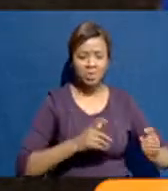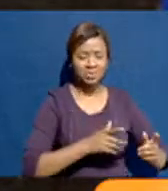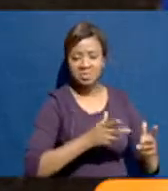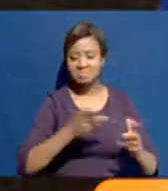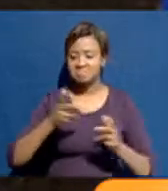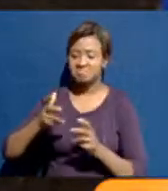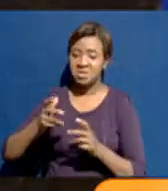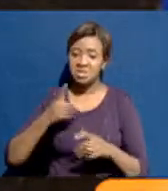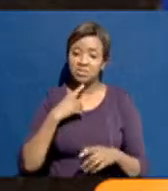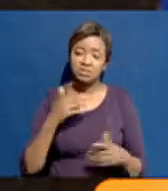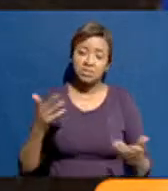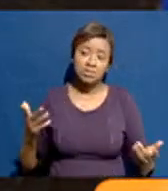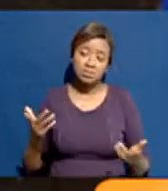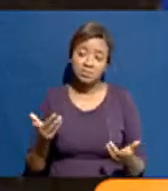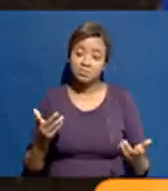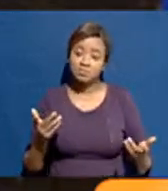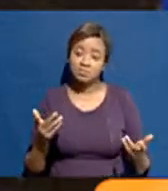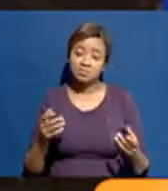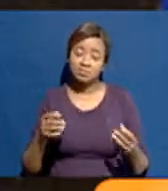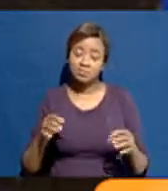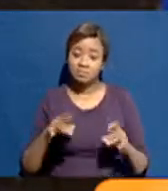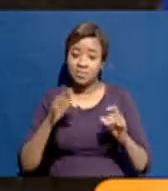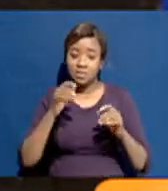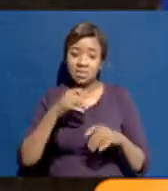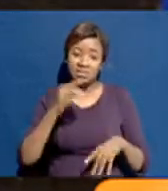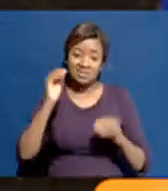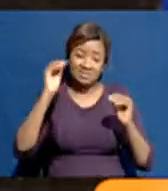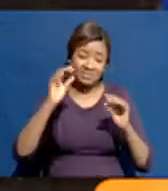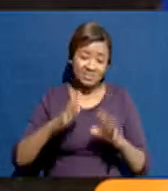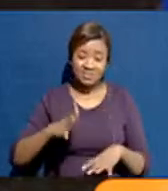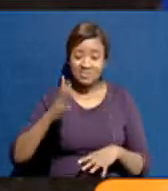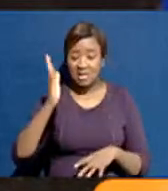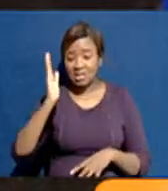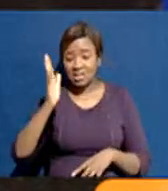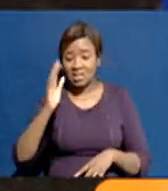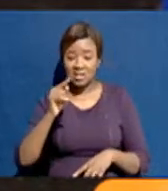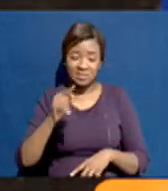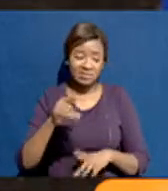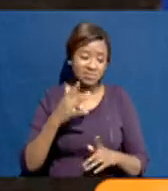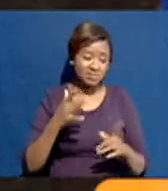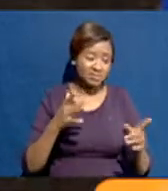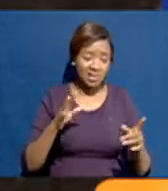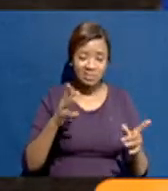one being taught by the teacher may not be age appropriate. Mm. So basically for me, I think